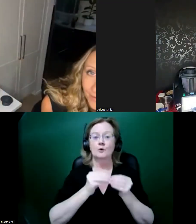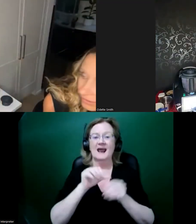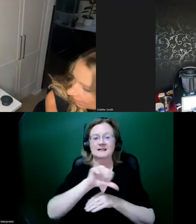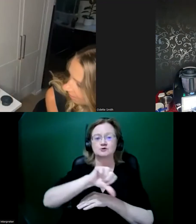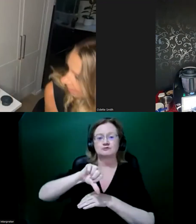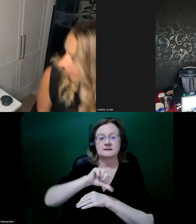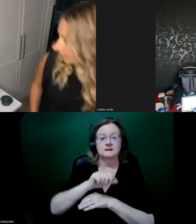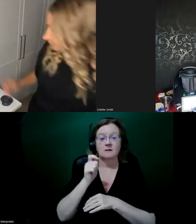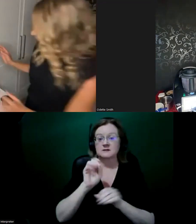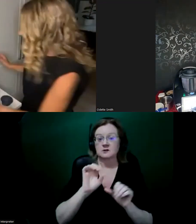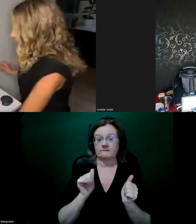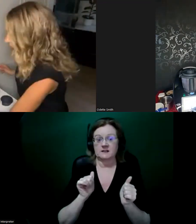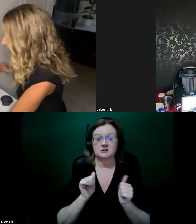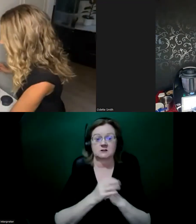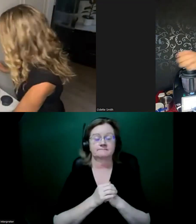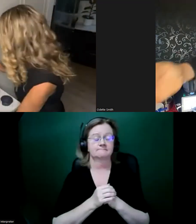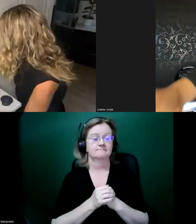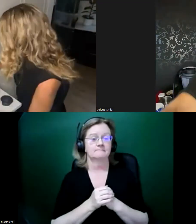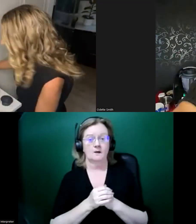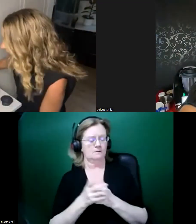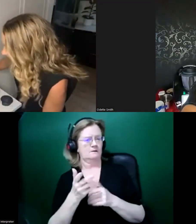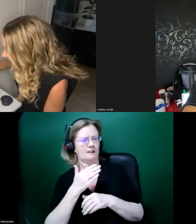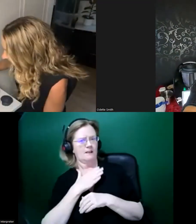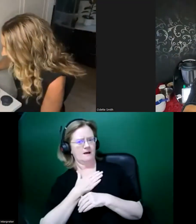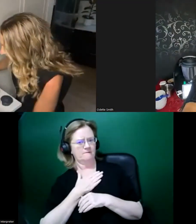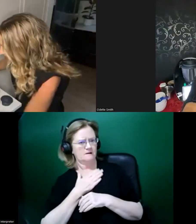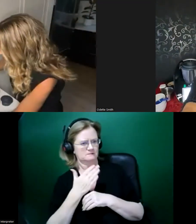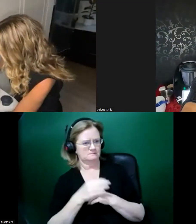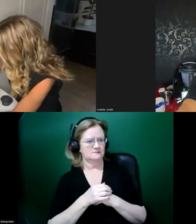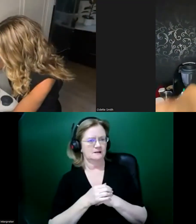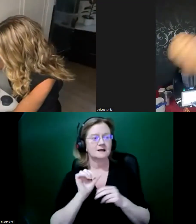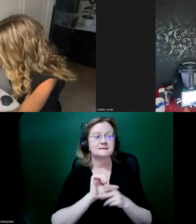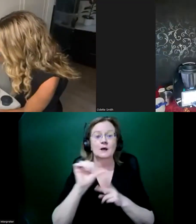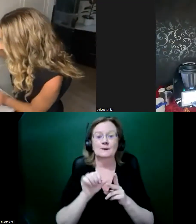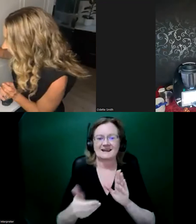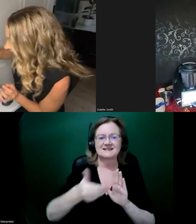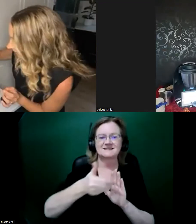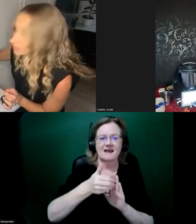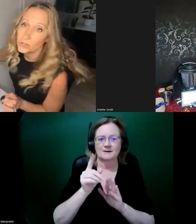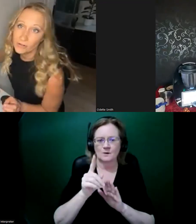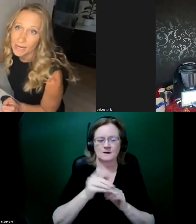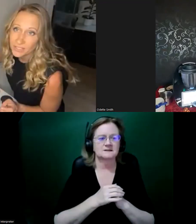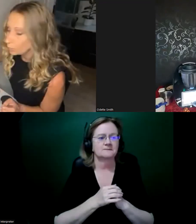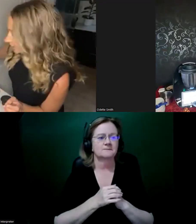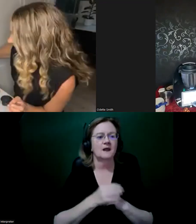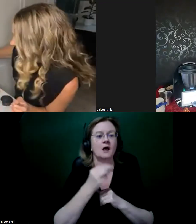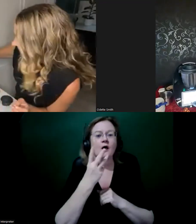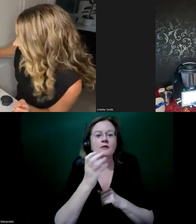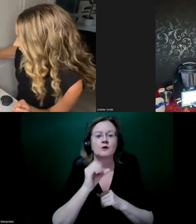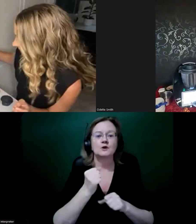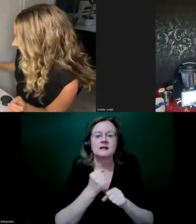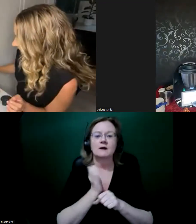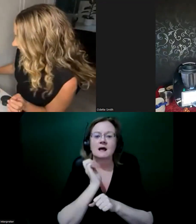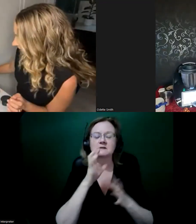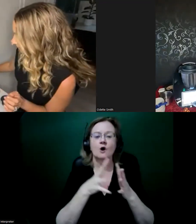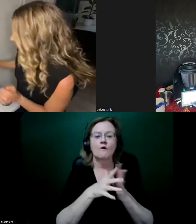done. I love it. Go for it. Excellent. So what we're going to add next is 30 grams of walnuts. So